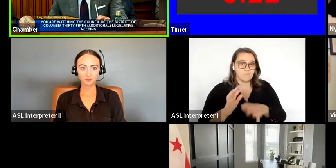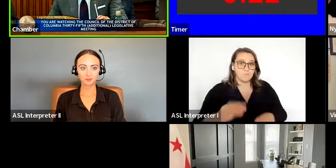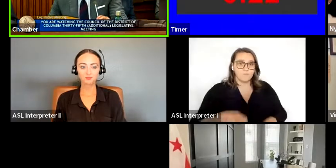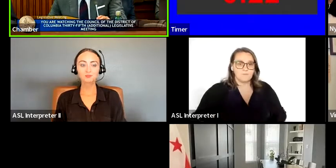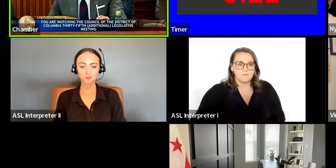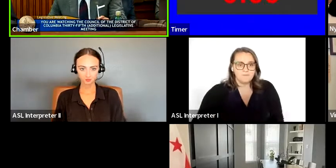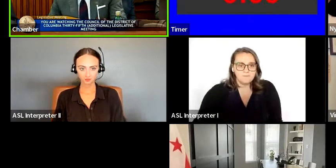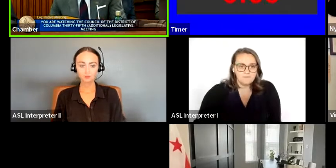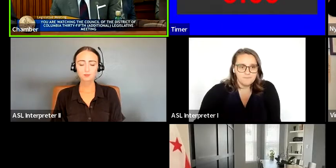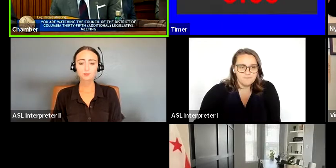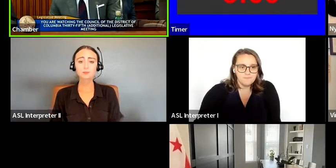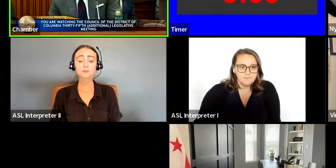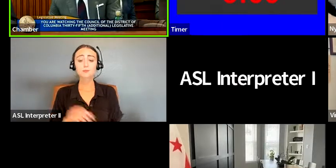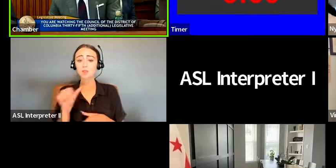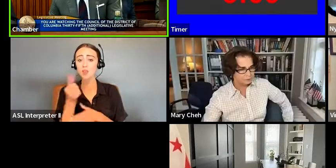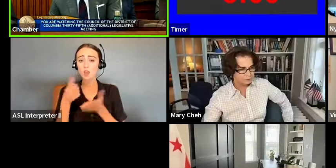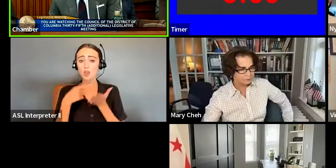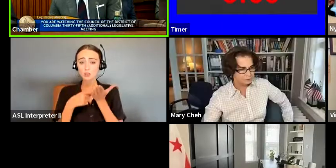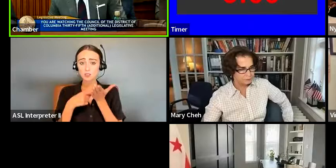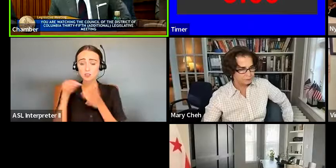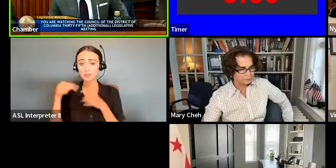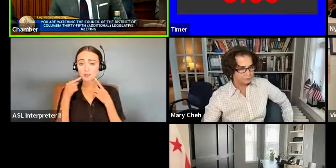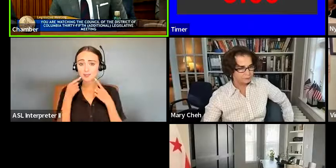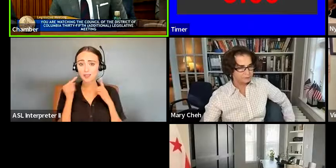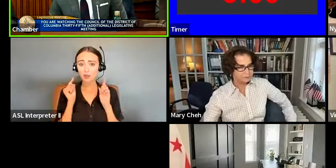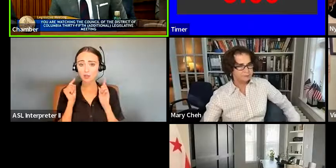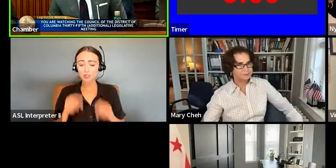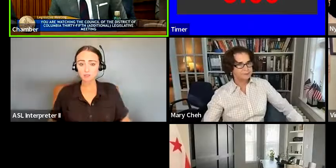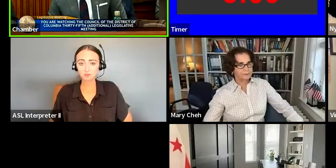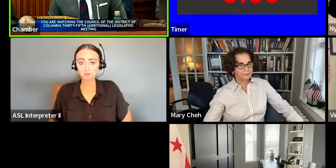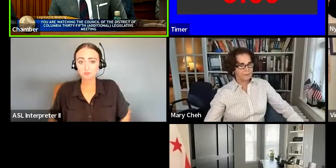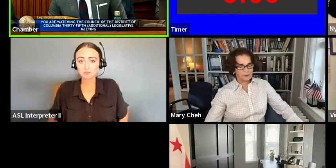further discussion on the declaration?